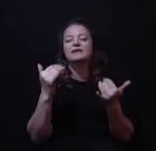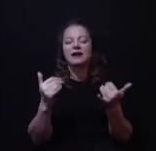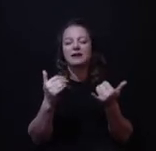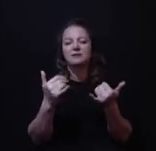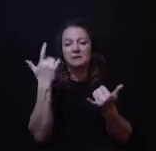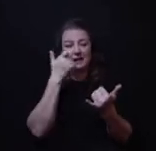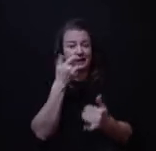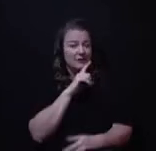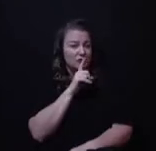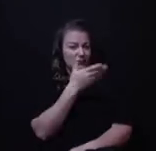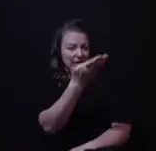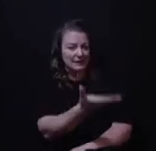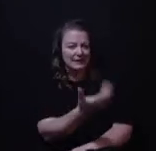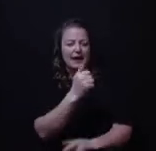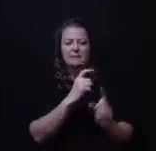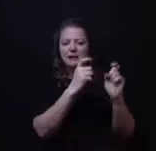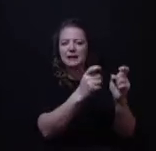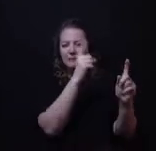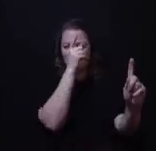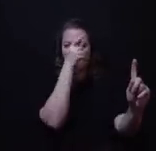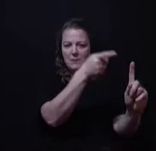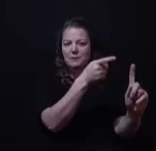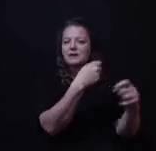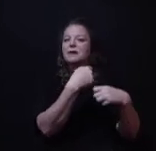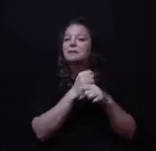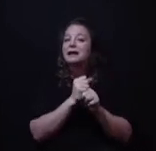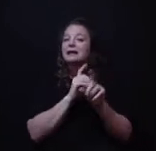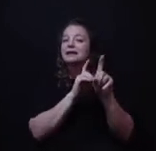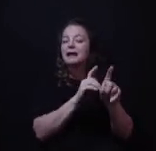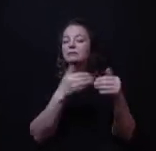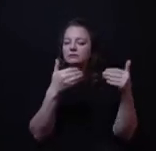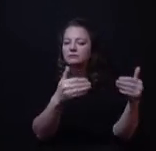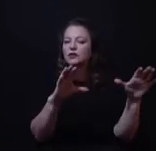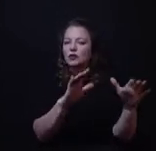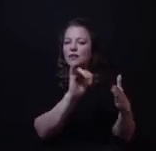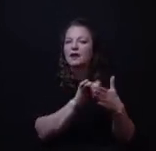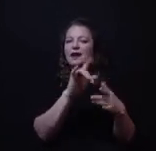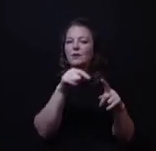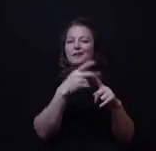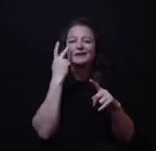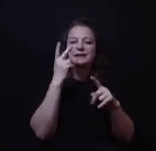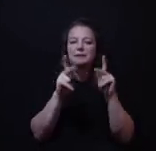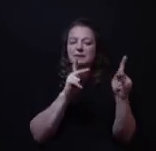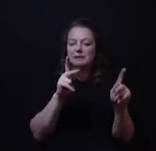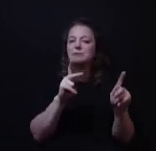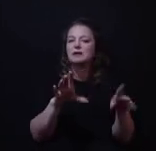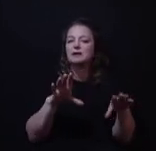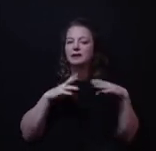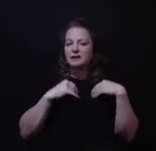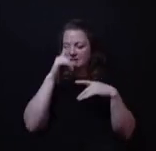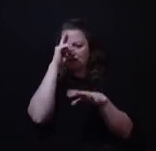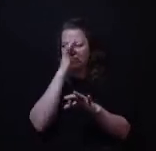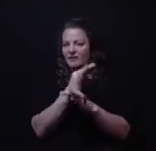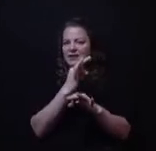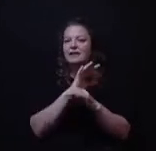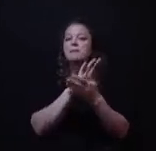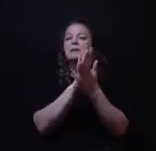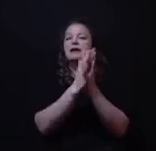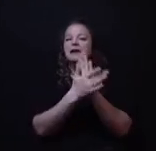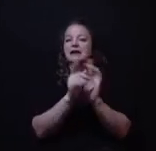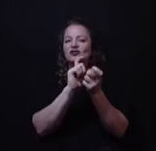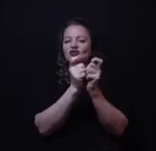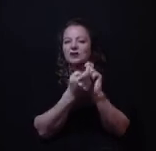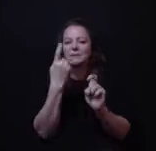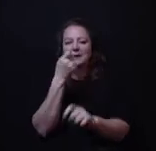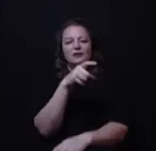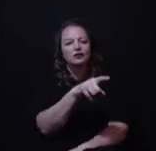exist, I'm going to give you a purpose, make disciples. You'll know when you're doing it when you see people come to saving faith and they begin to change because